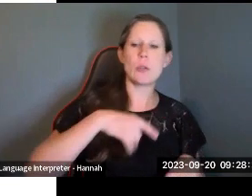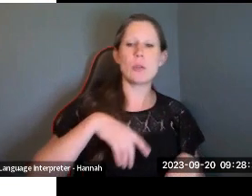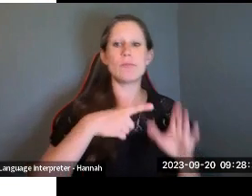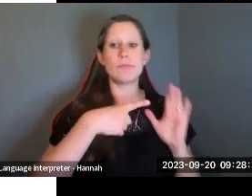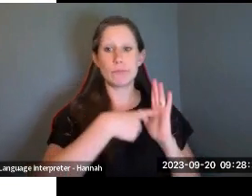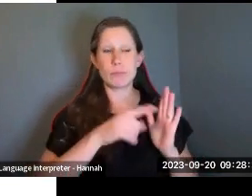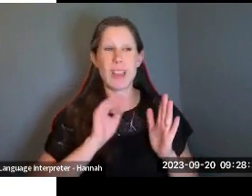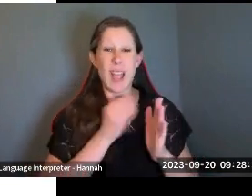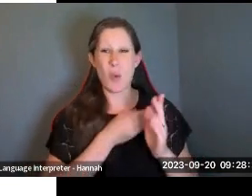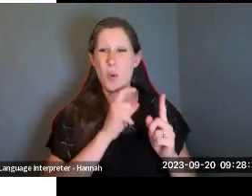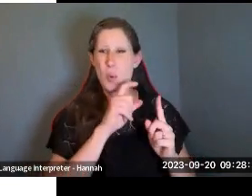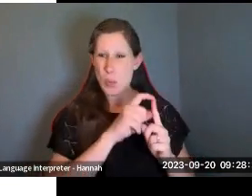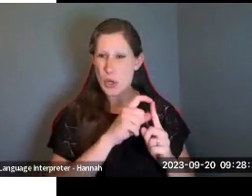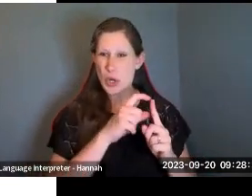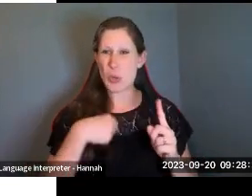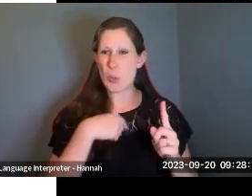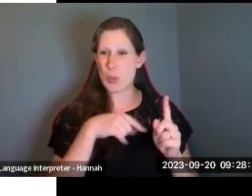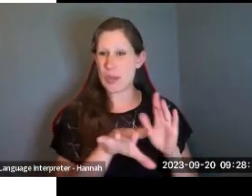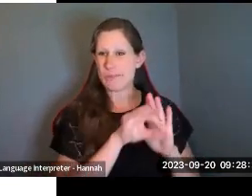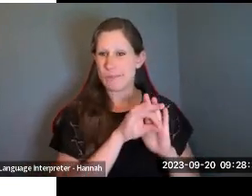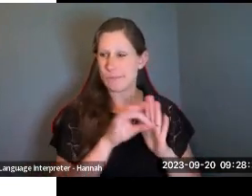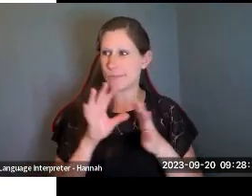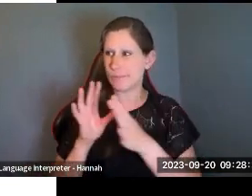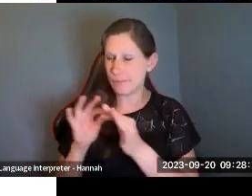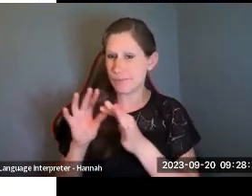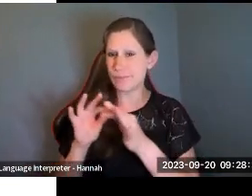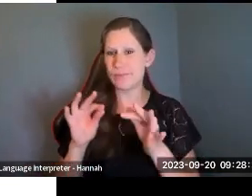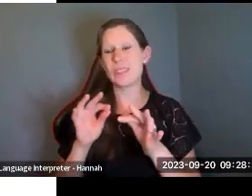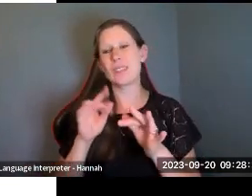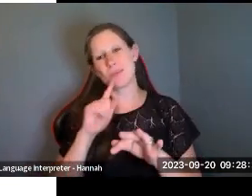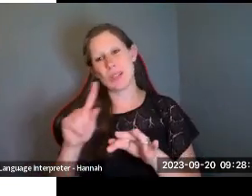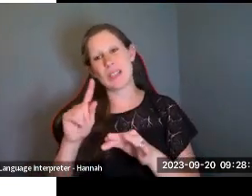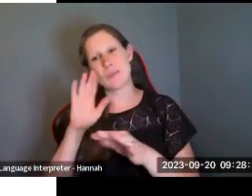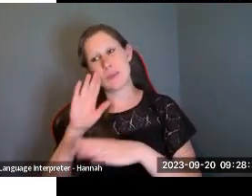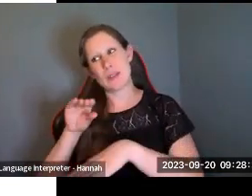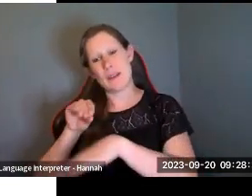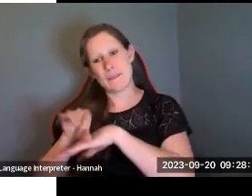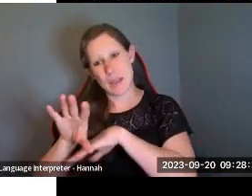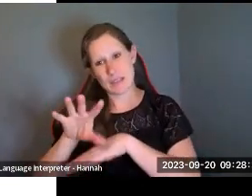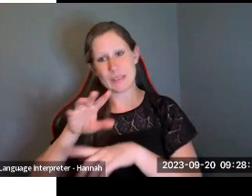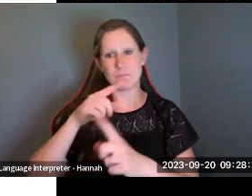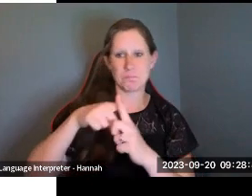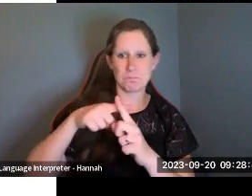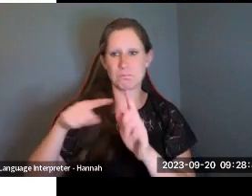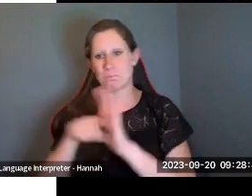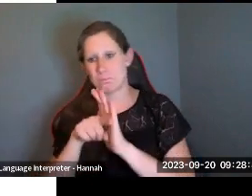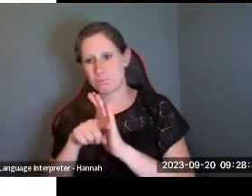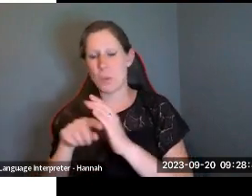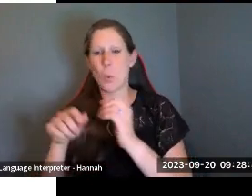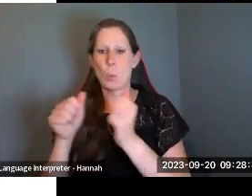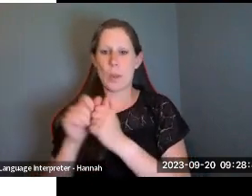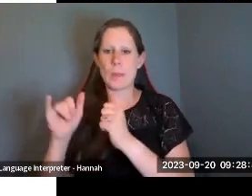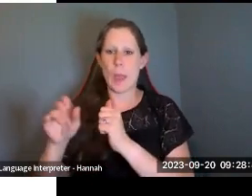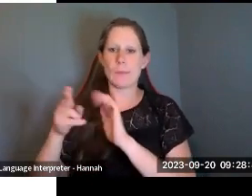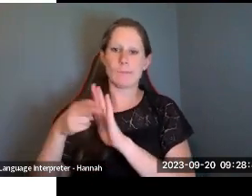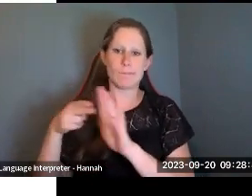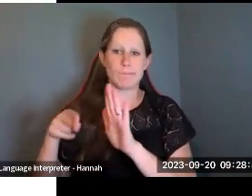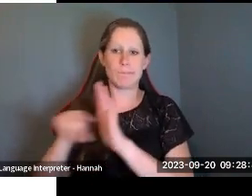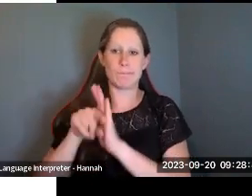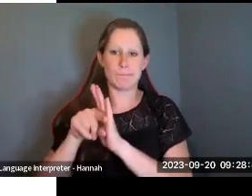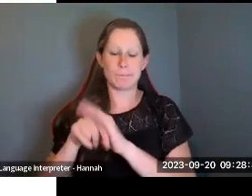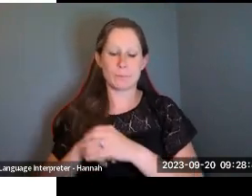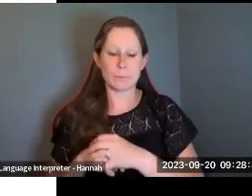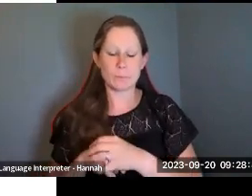choose makes a difference in terms of stigma and therefore the likelihood of individuals struggling with mental